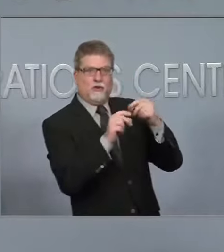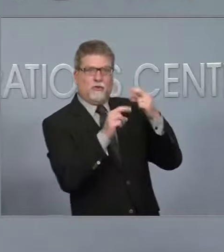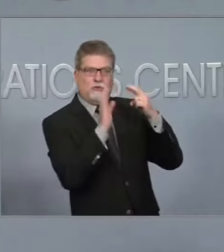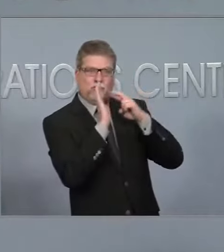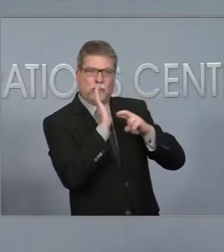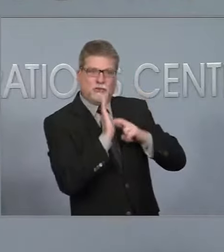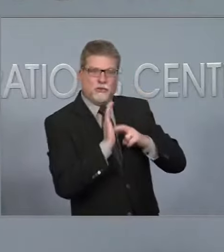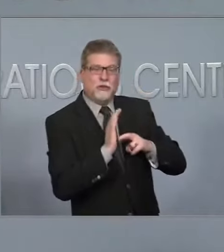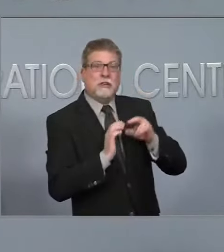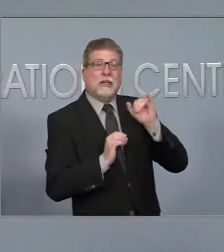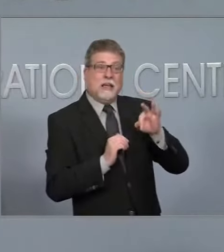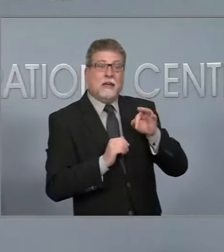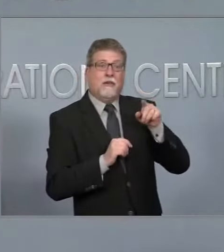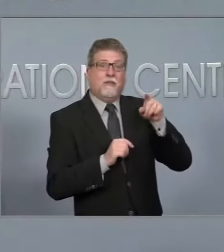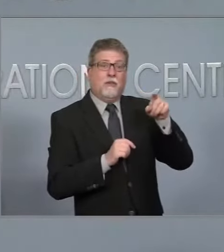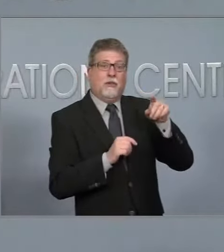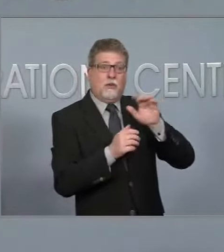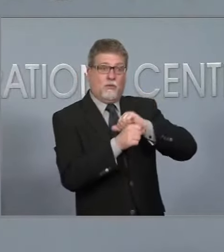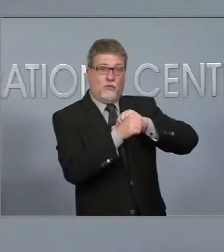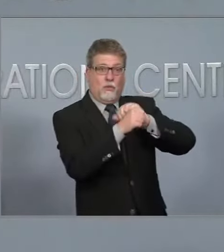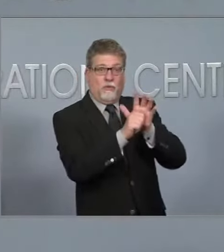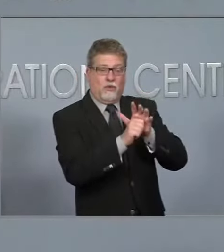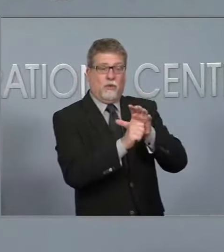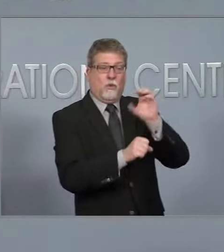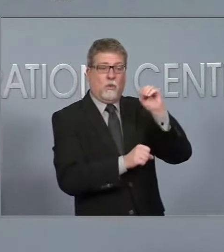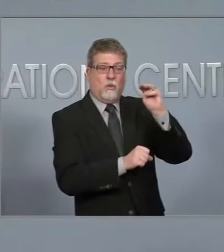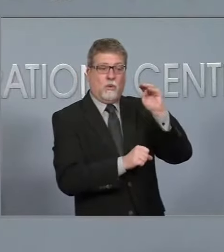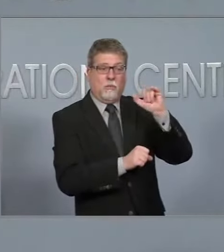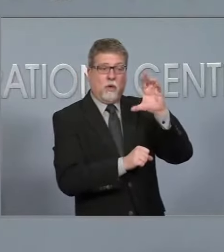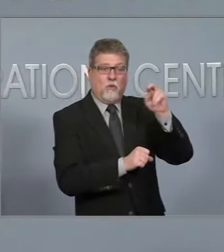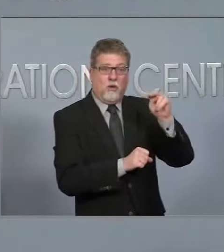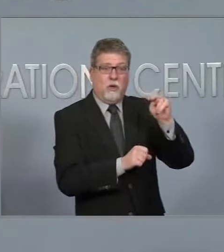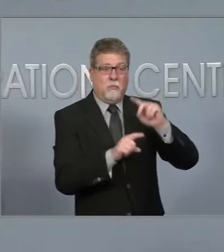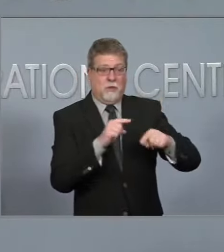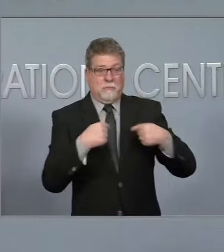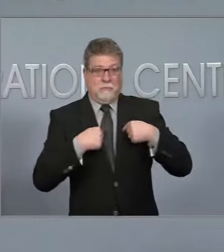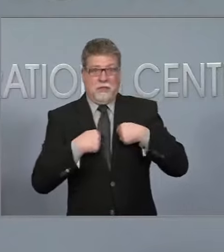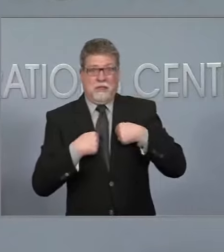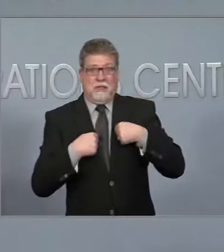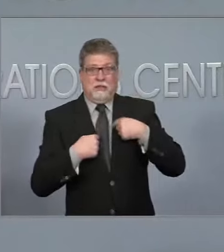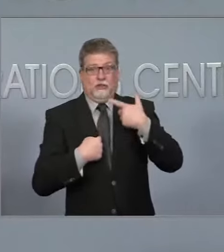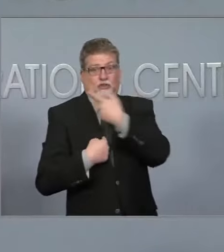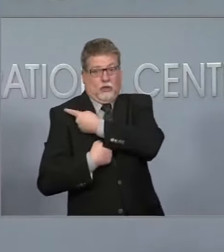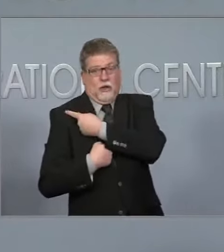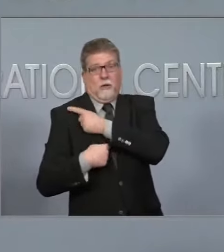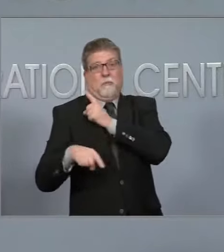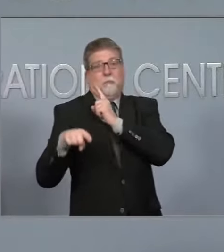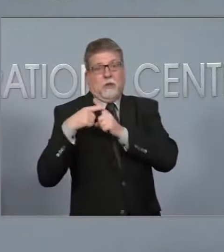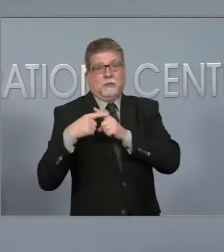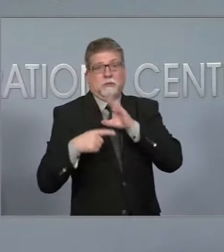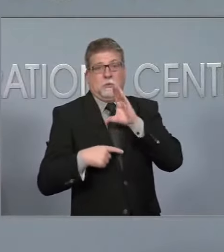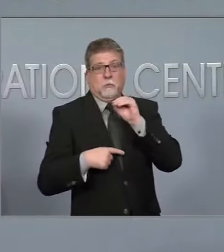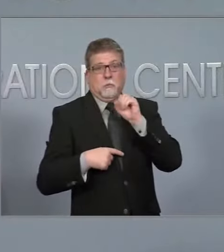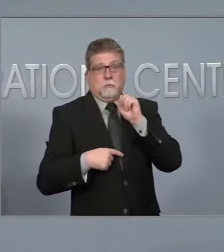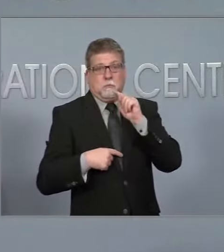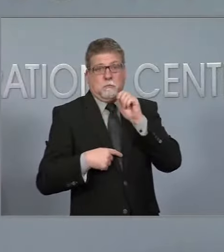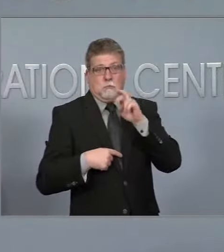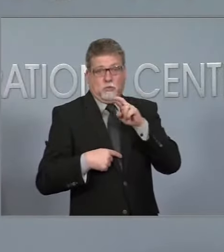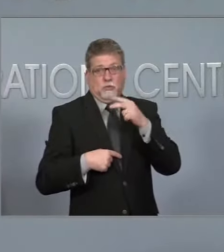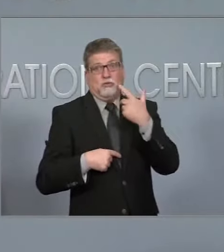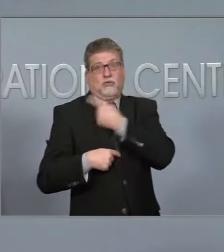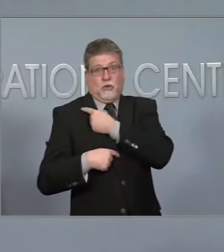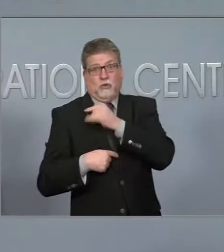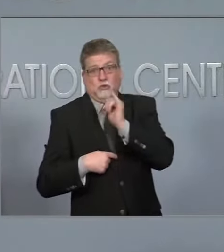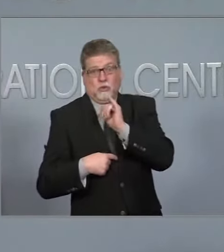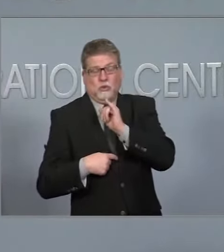have significantly more protection against serious illness, hospitalization, and death. So